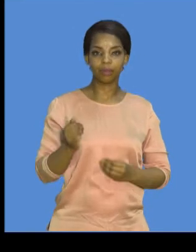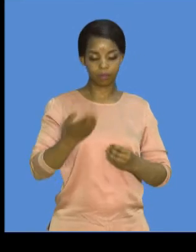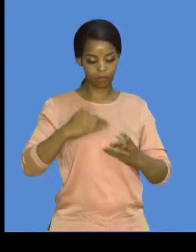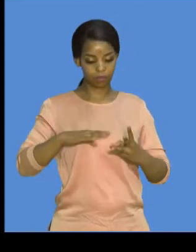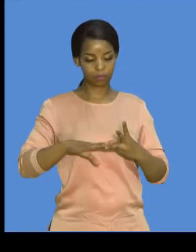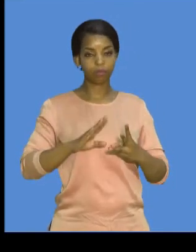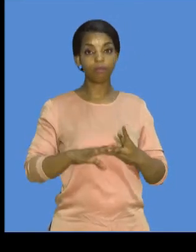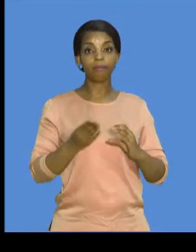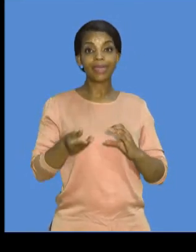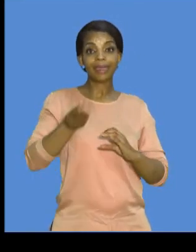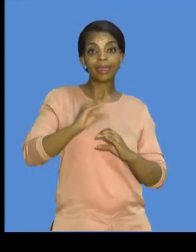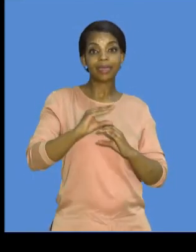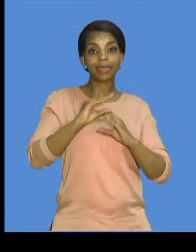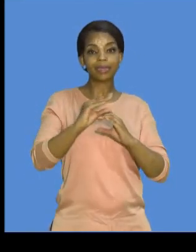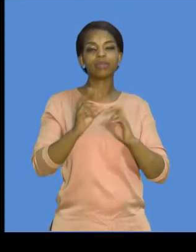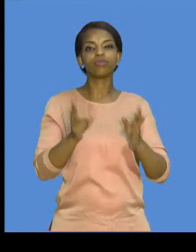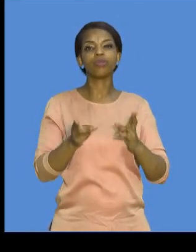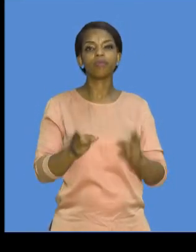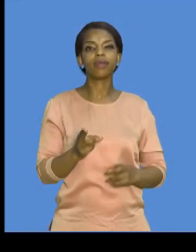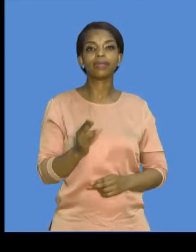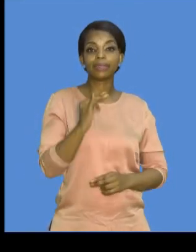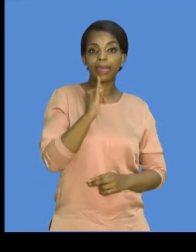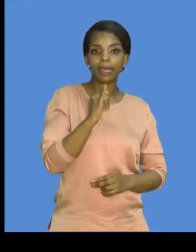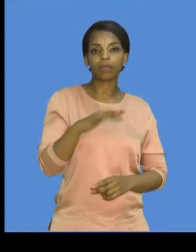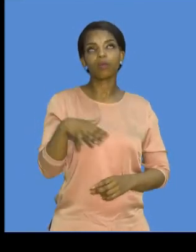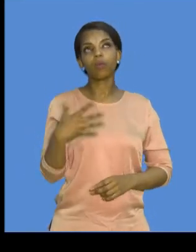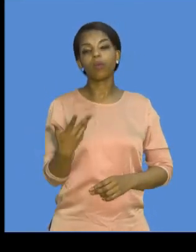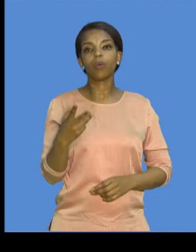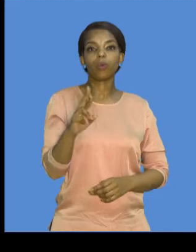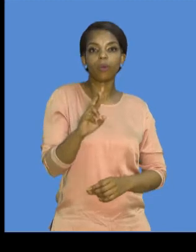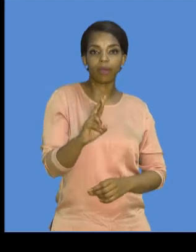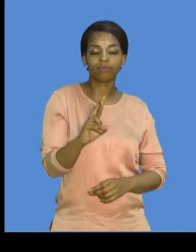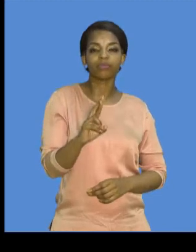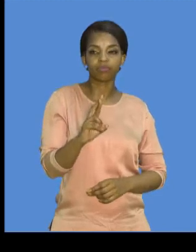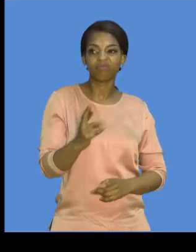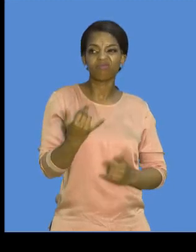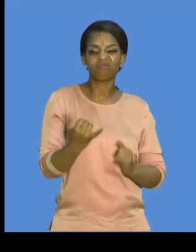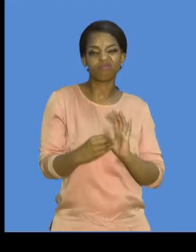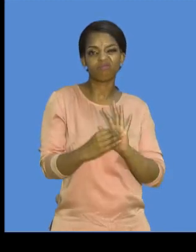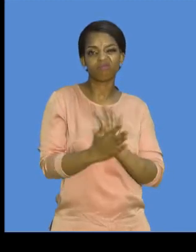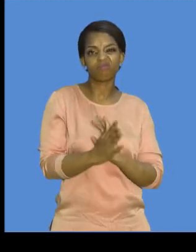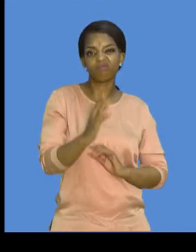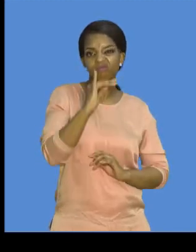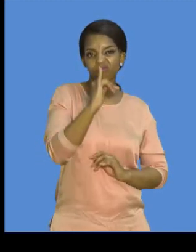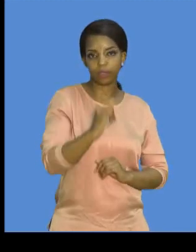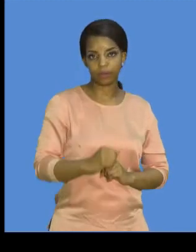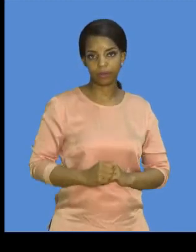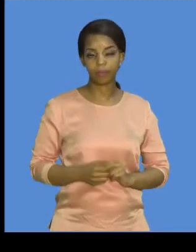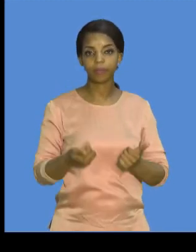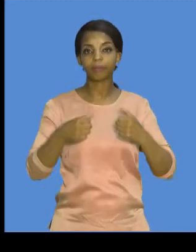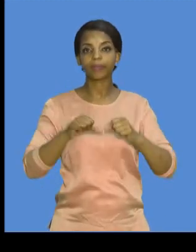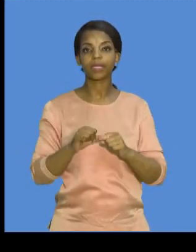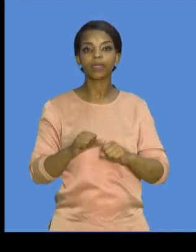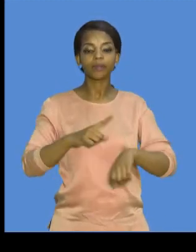is normally either I or R, so we will say this would be I in this instance. And then the period